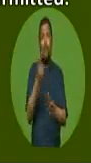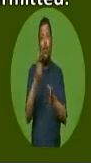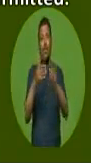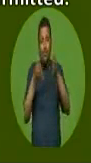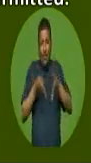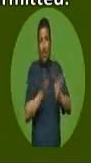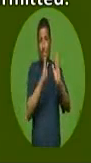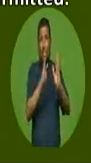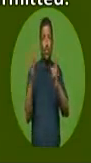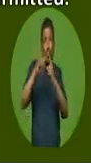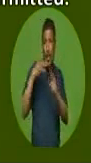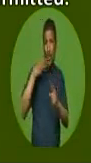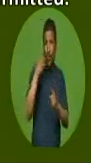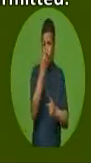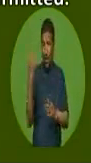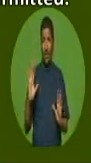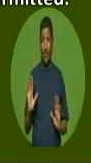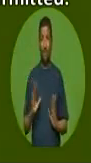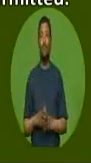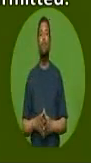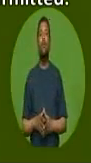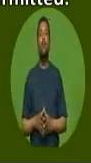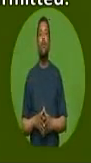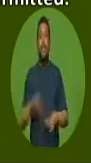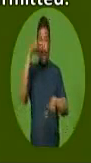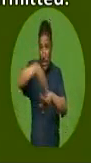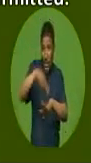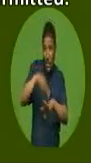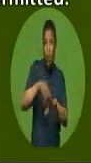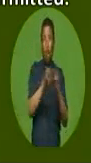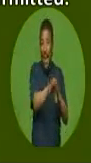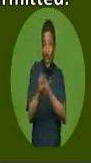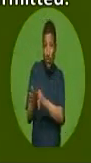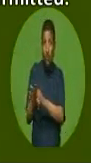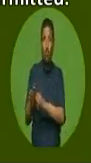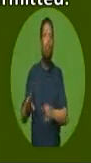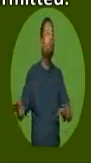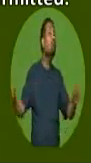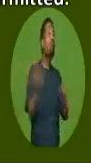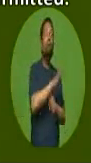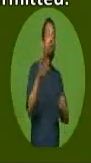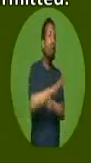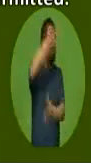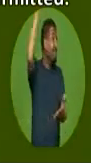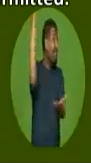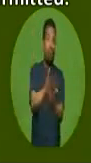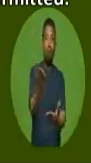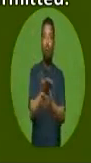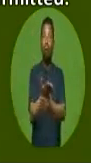permitted to an individual. Establishing a branch was completely prohibited.